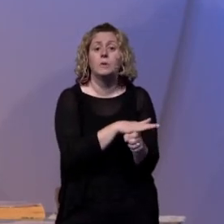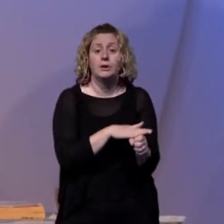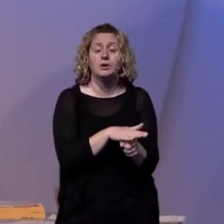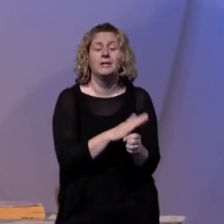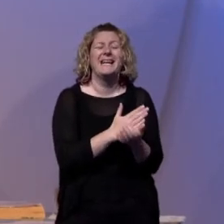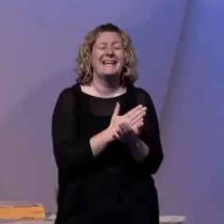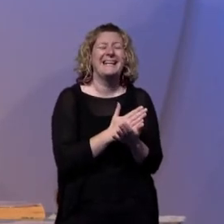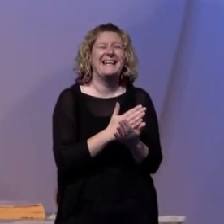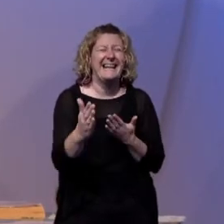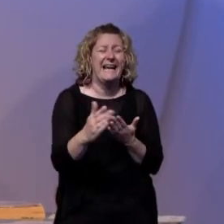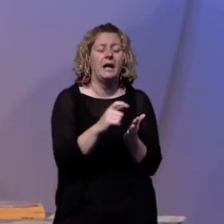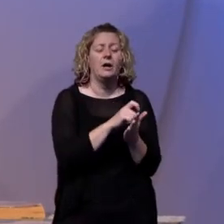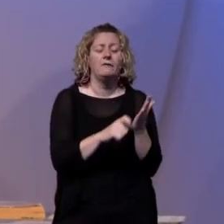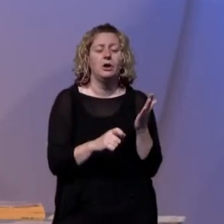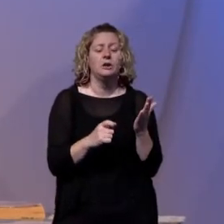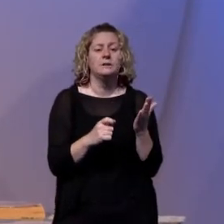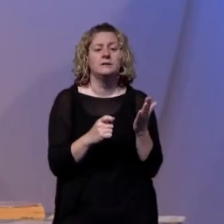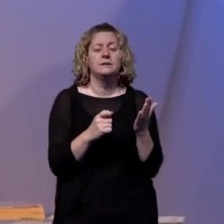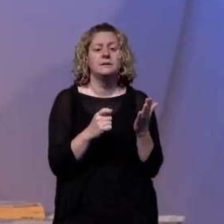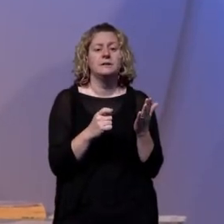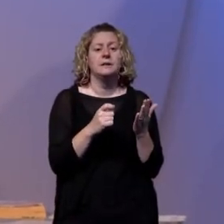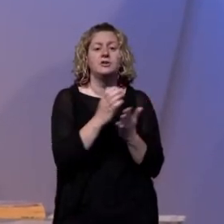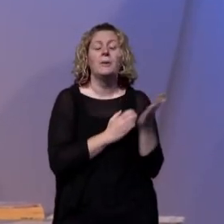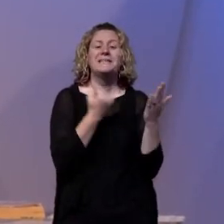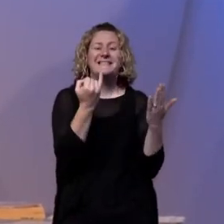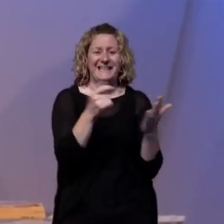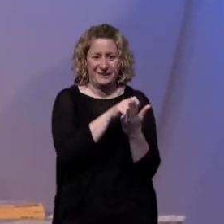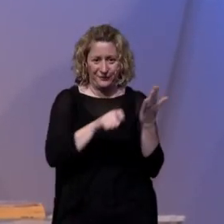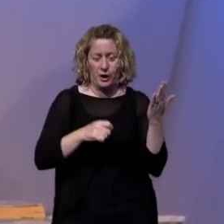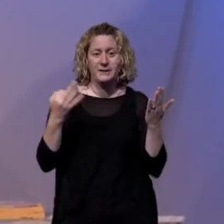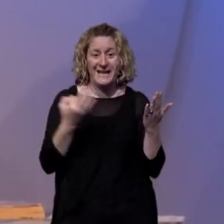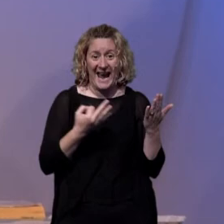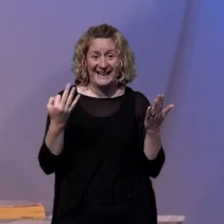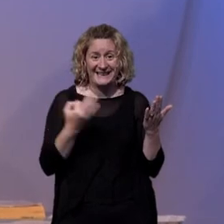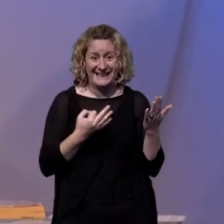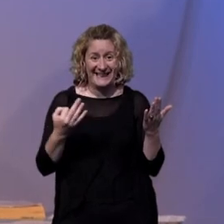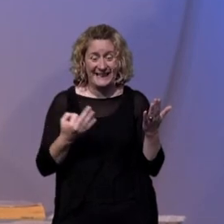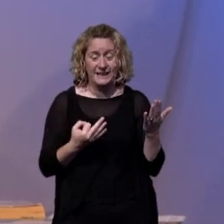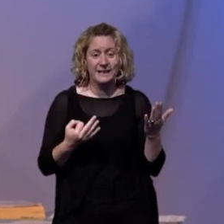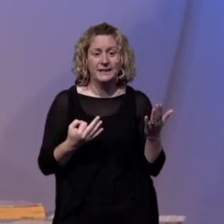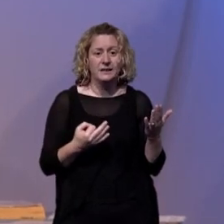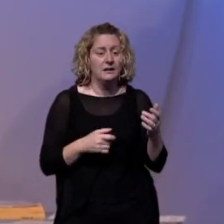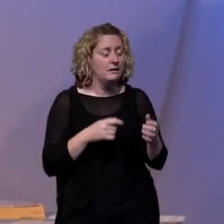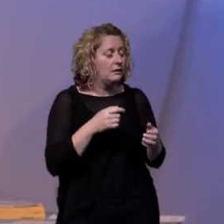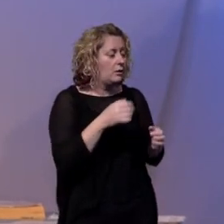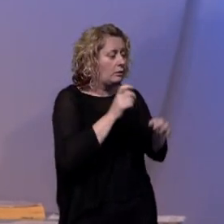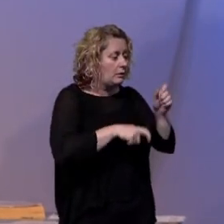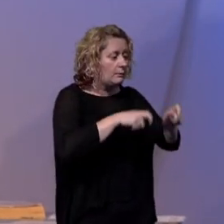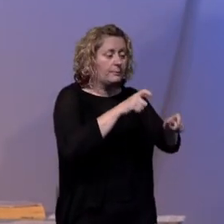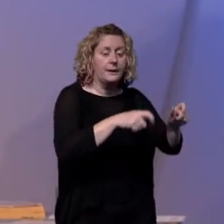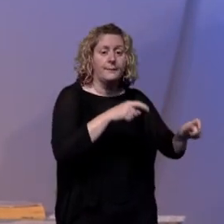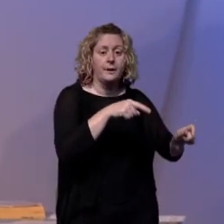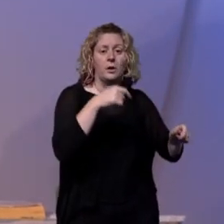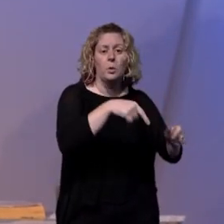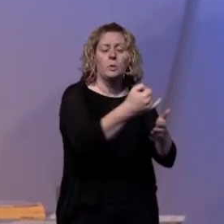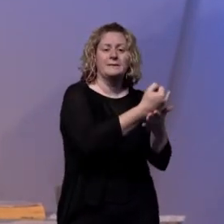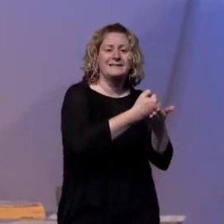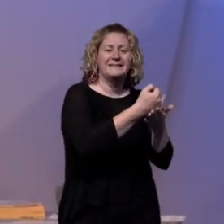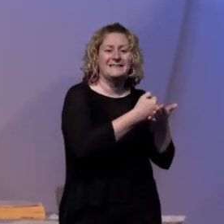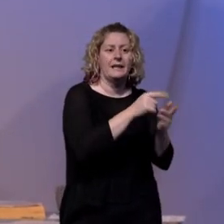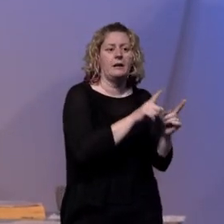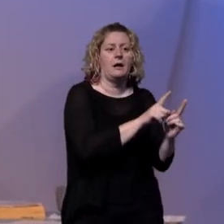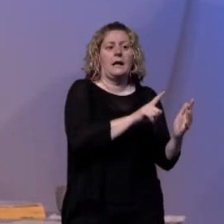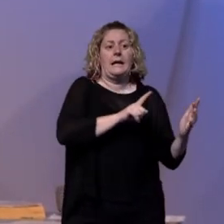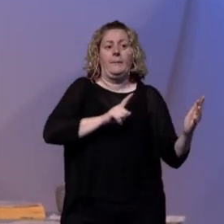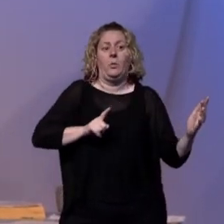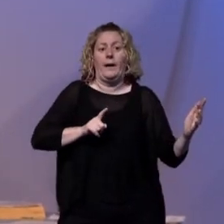verse 18. When it comes to any plunder from Jericho, keep away from the devoted things so that you will not bring about your own destruction